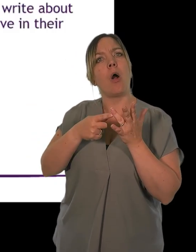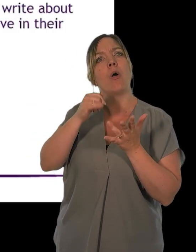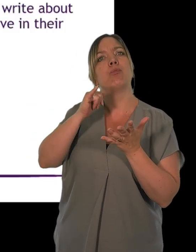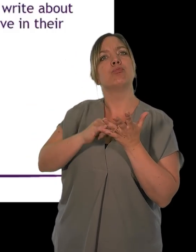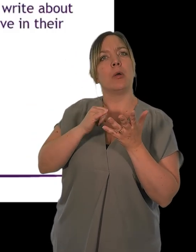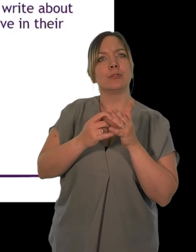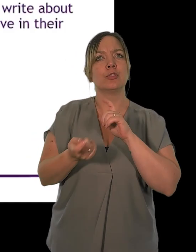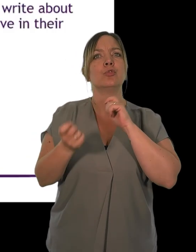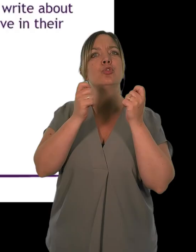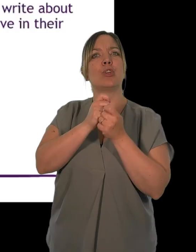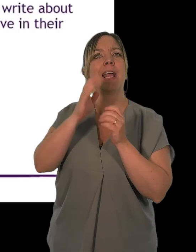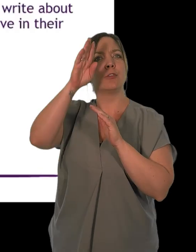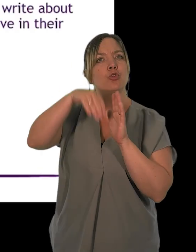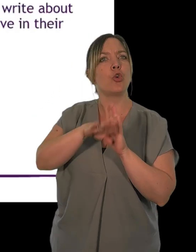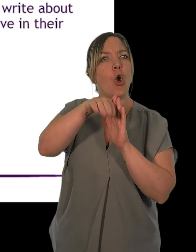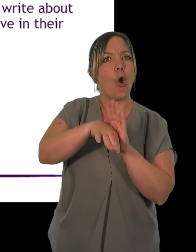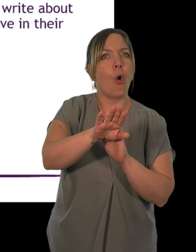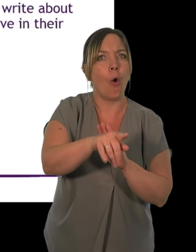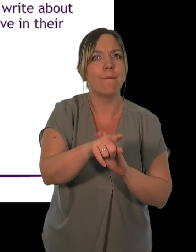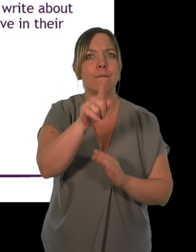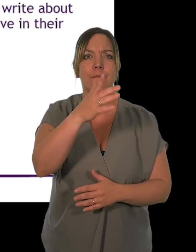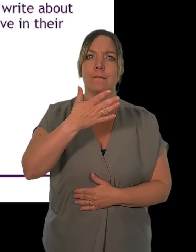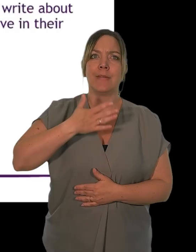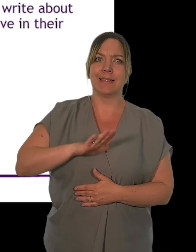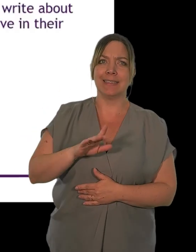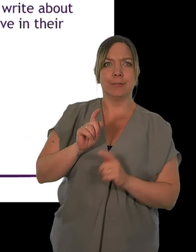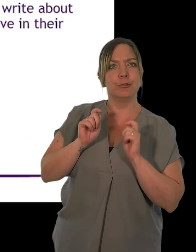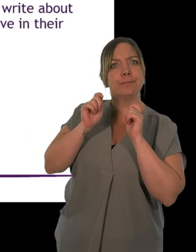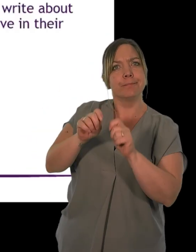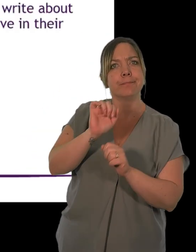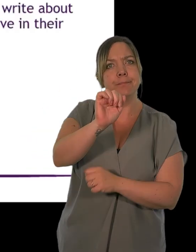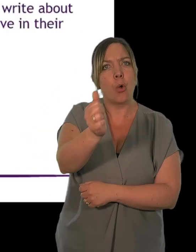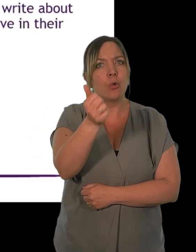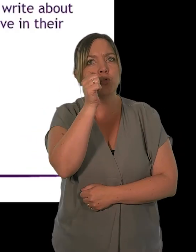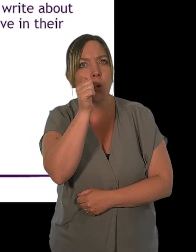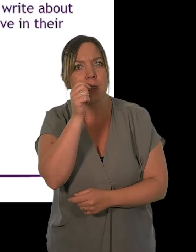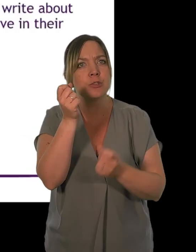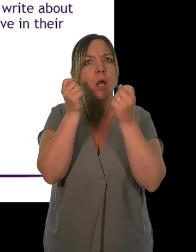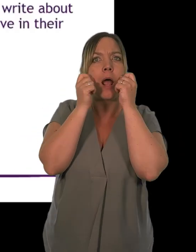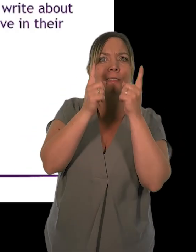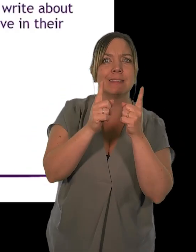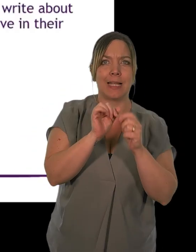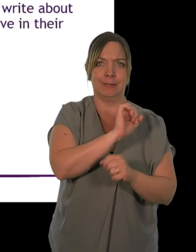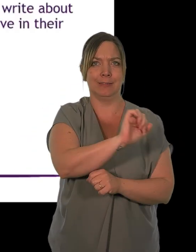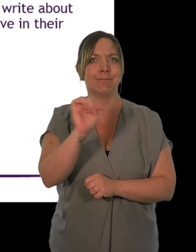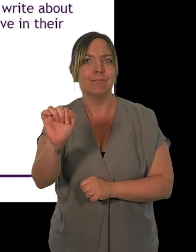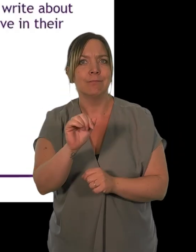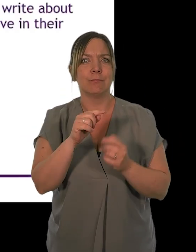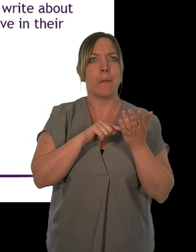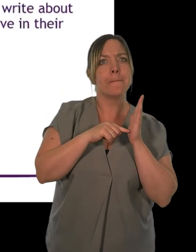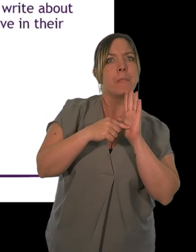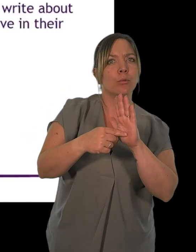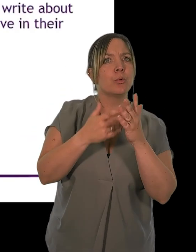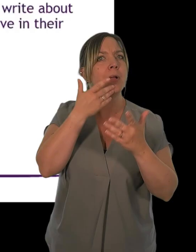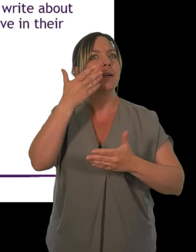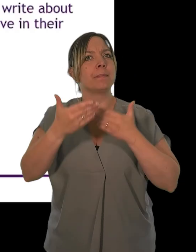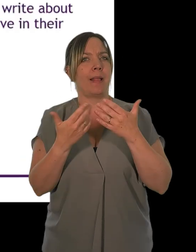websites include information on models that could be included in this answer, but not all are credible and